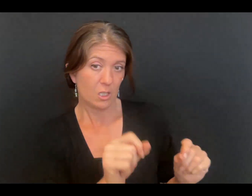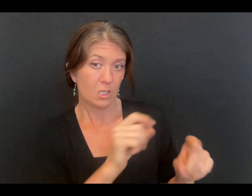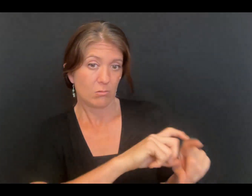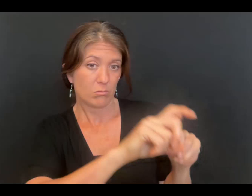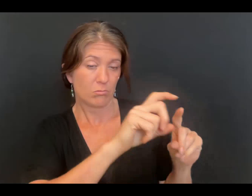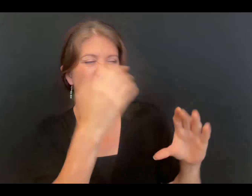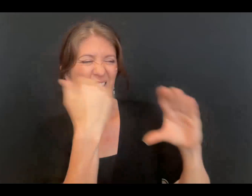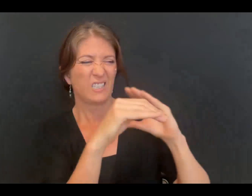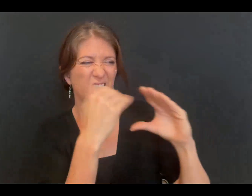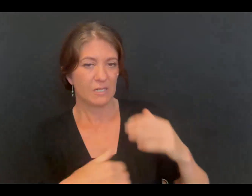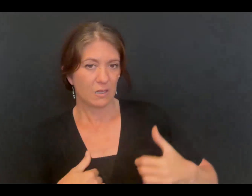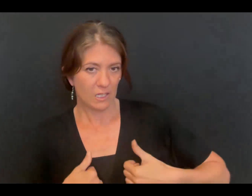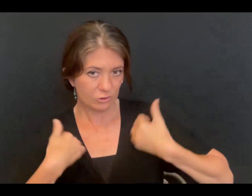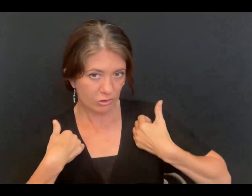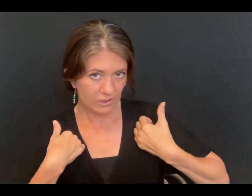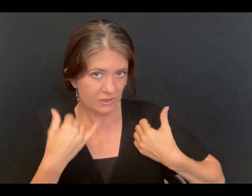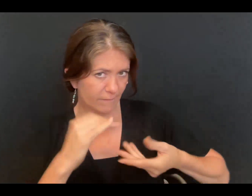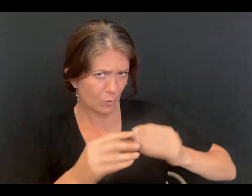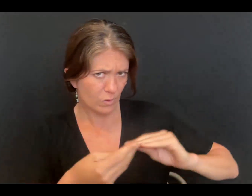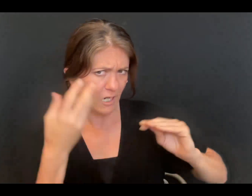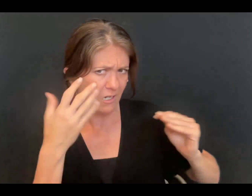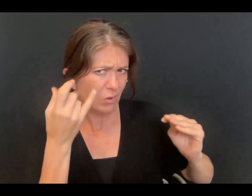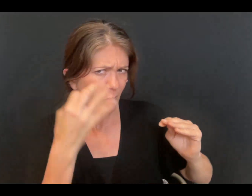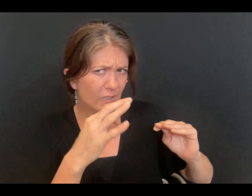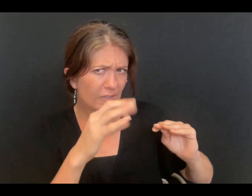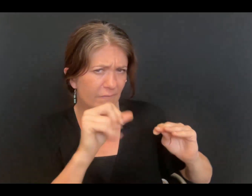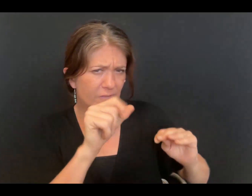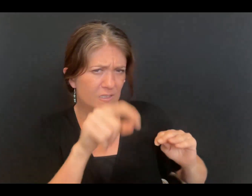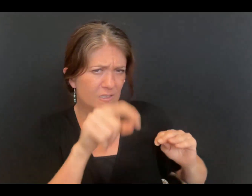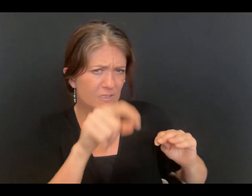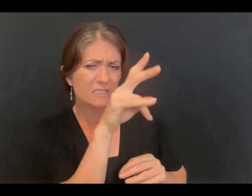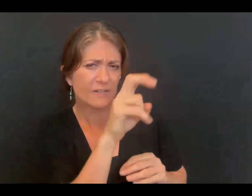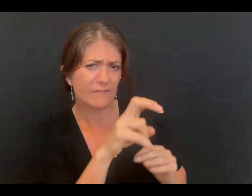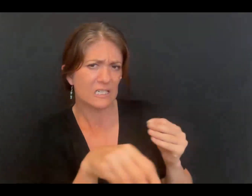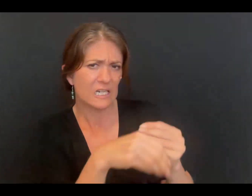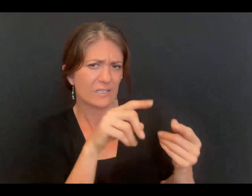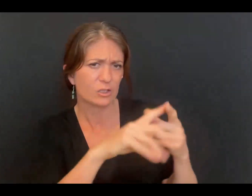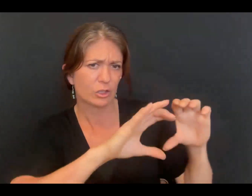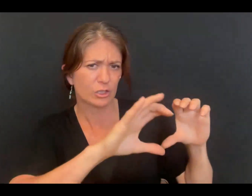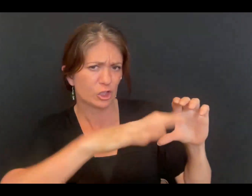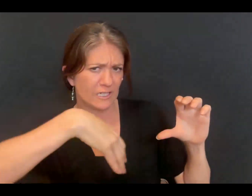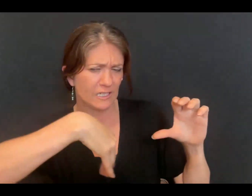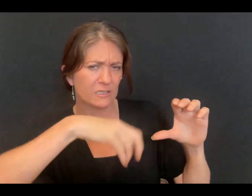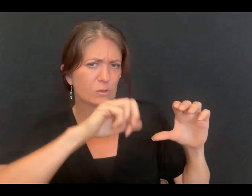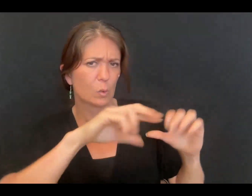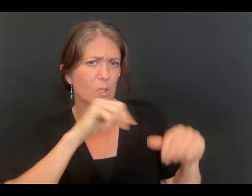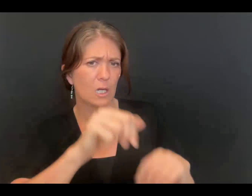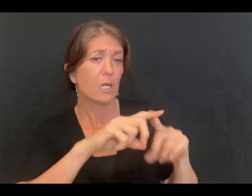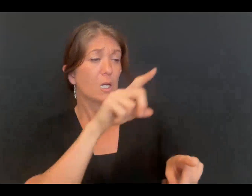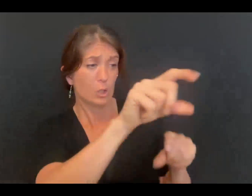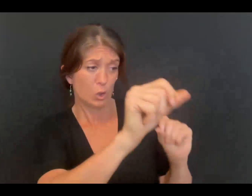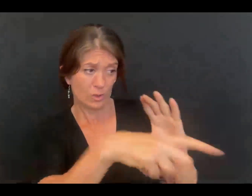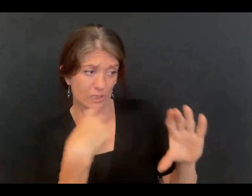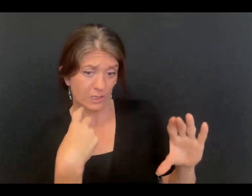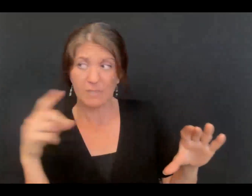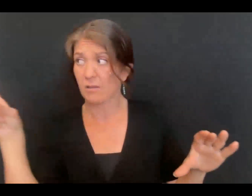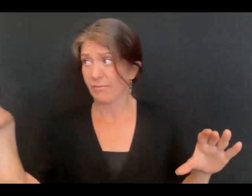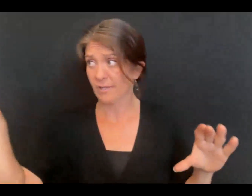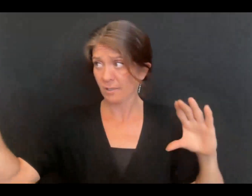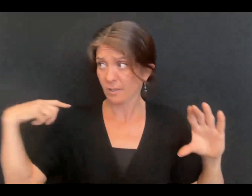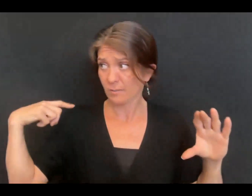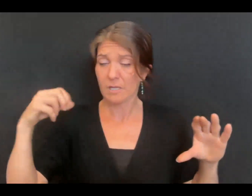and our phone number. I don't know if Stephanie has put it in the chat yet, but we can. They can either you can email us, or they can email us, or they can call